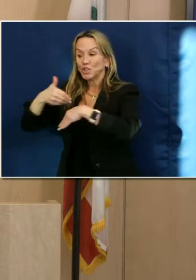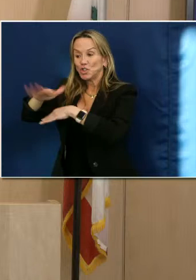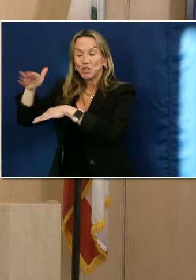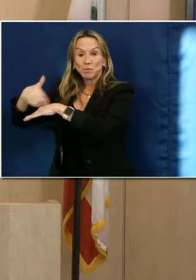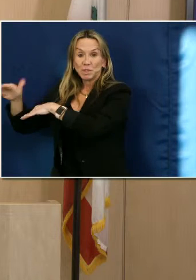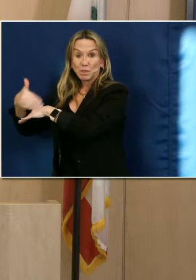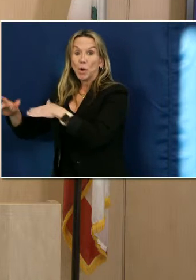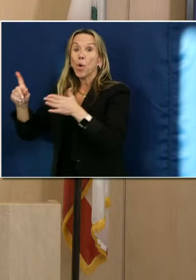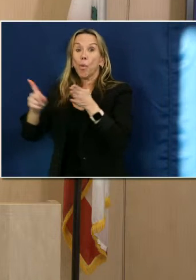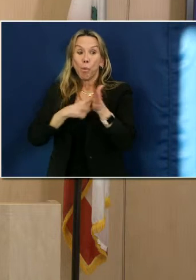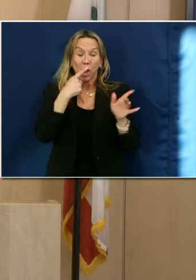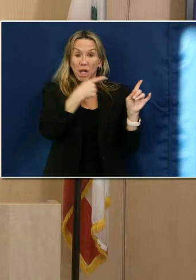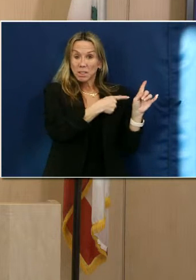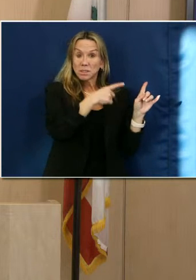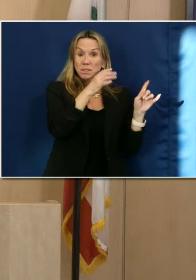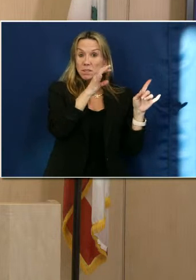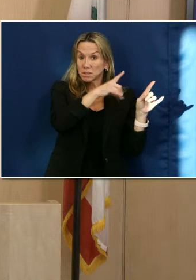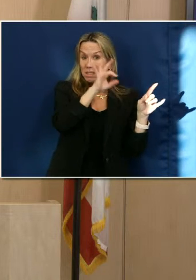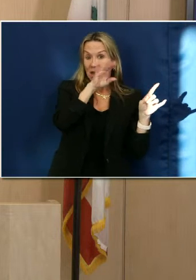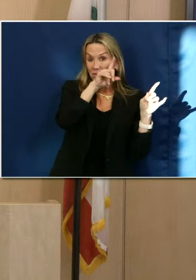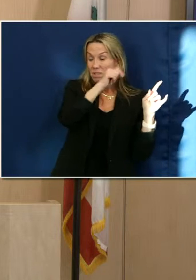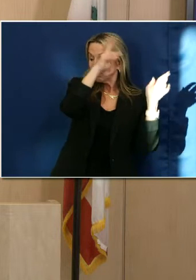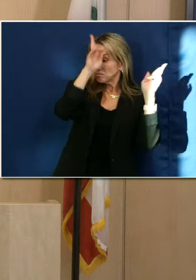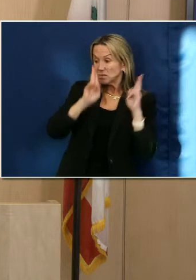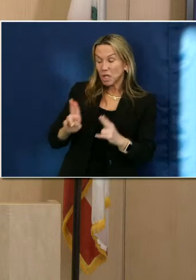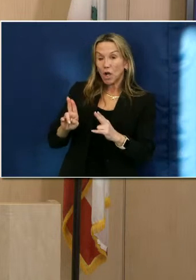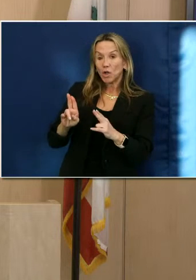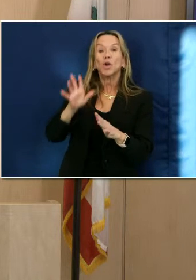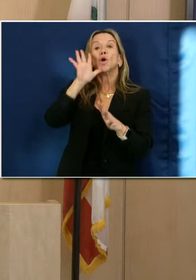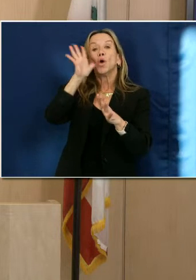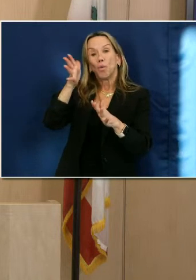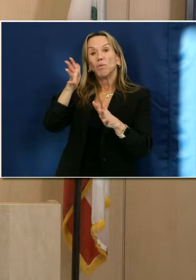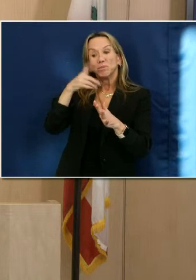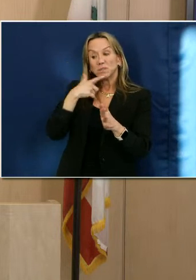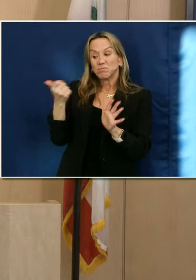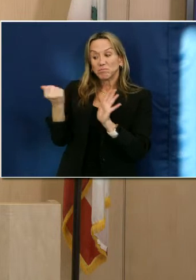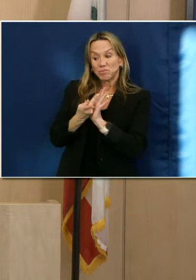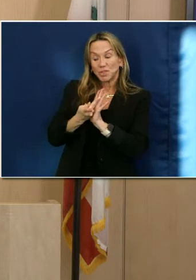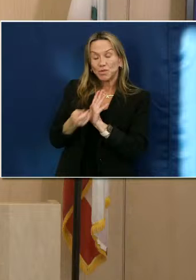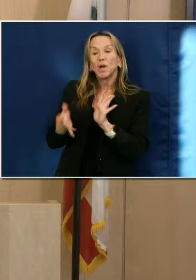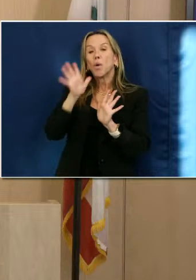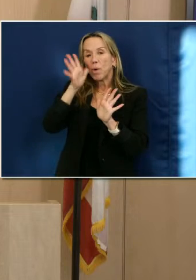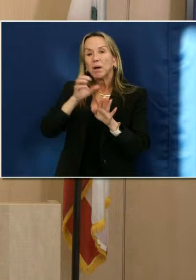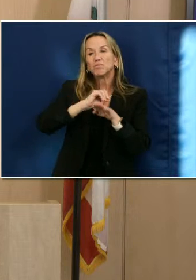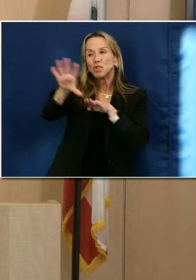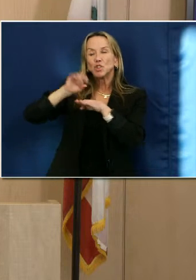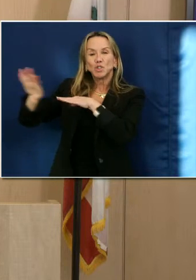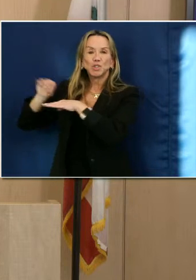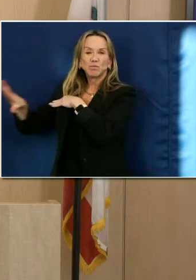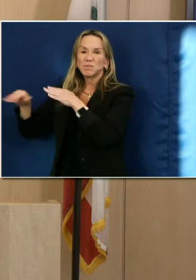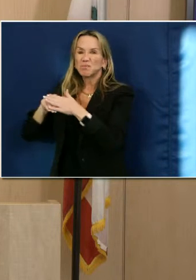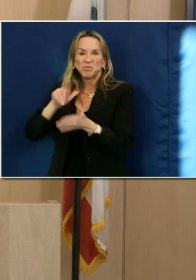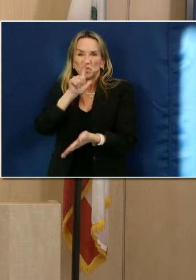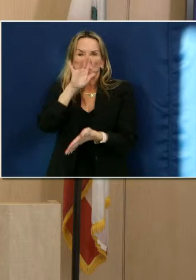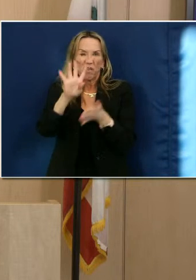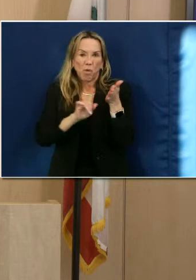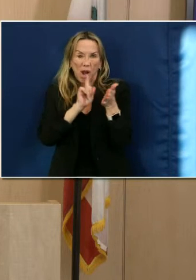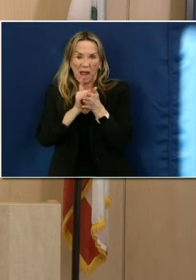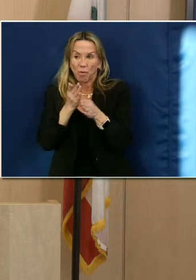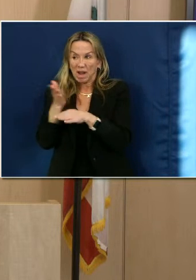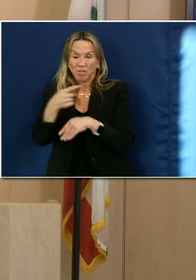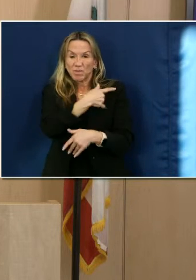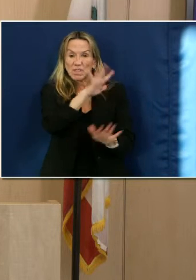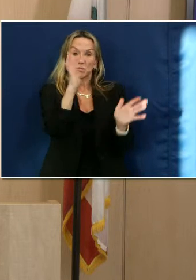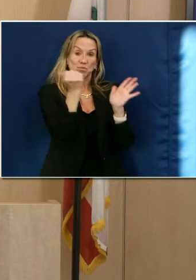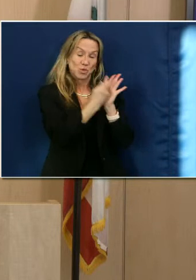that authorization is provided, shipments will go out within the next 24 hours. So we